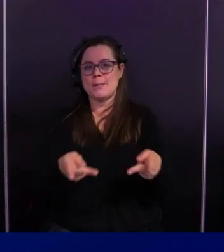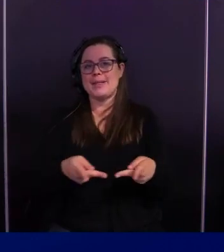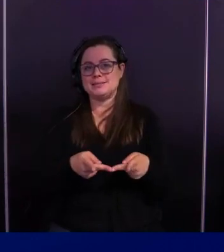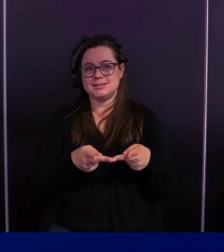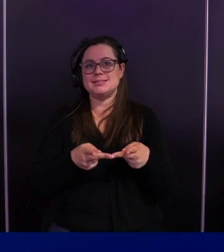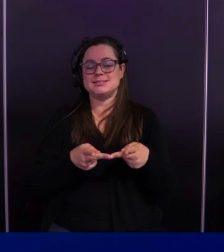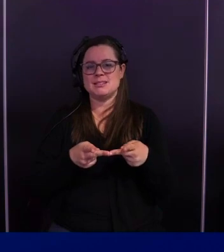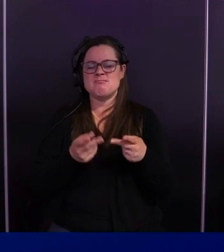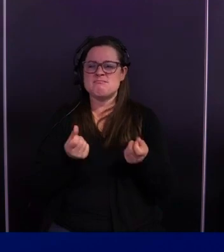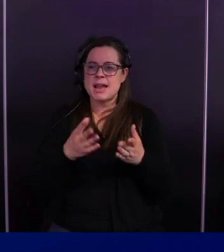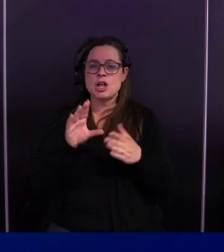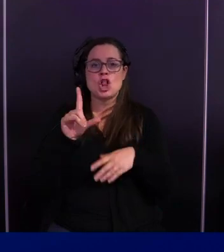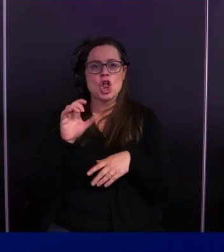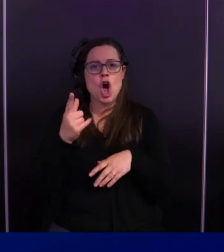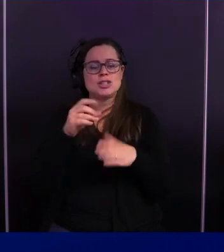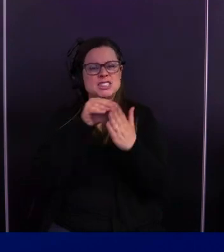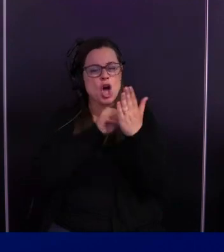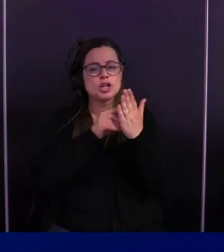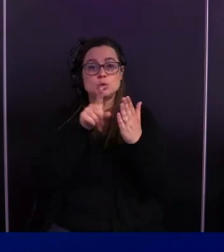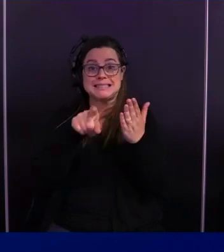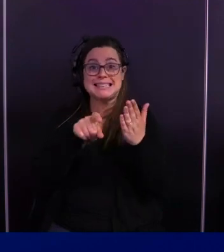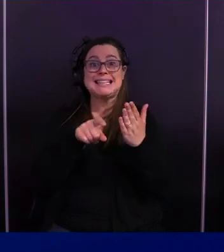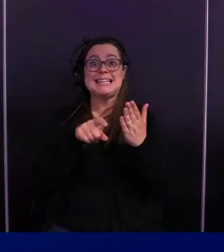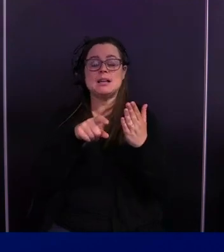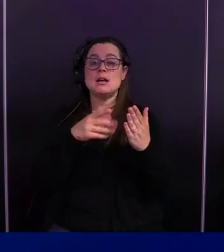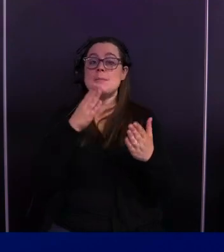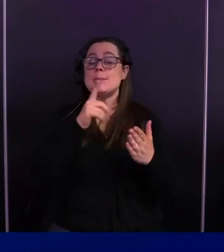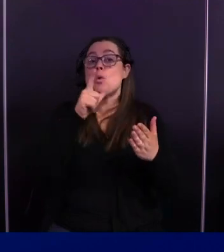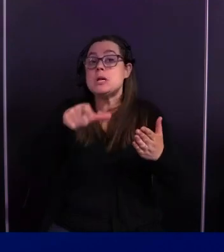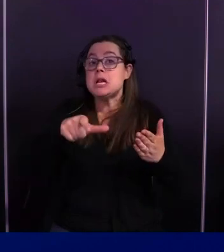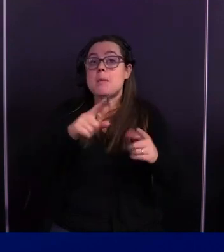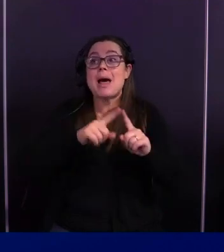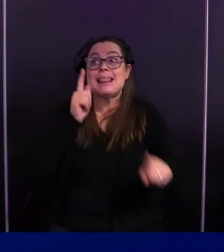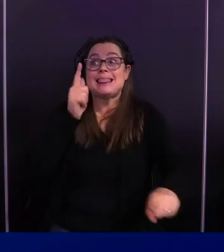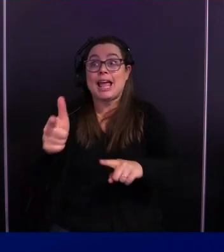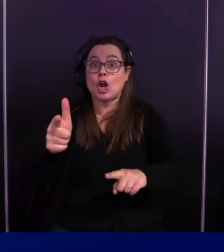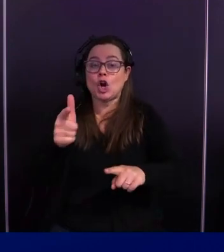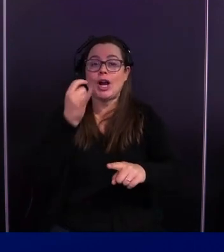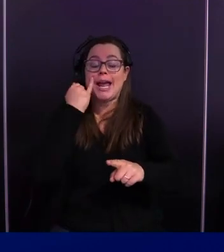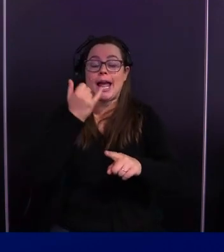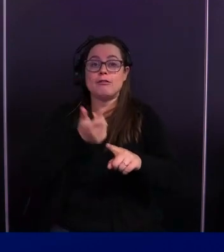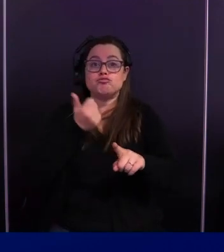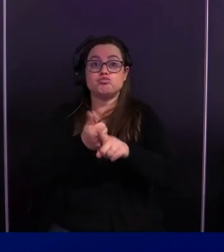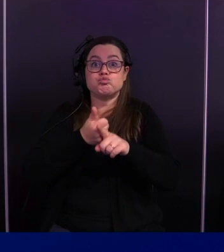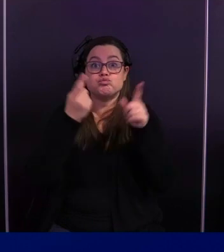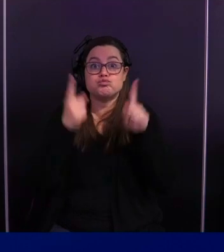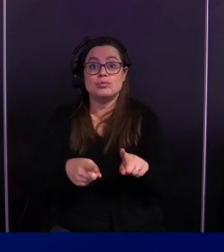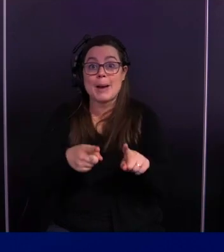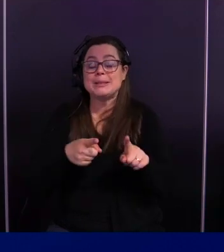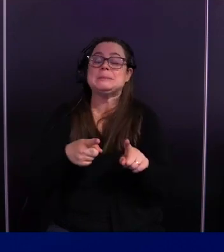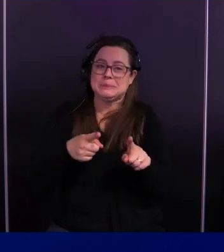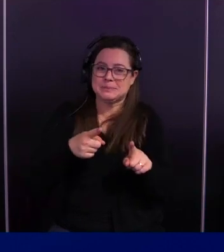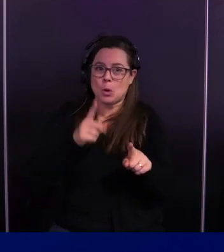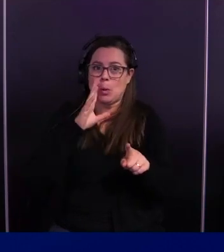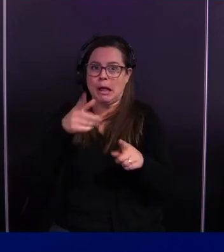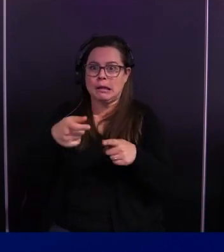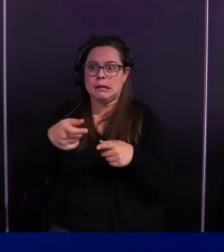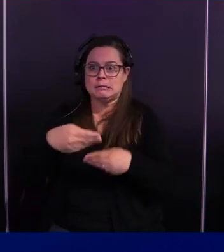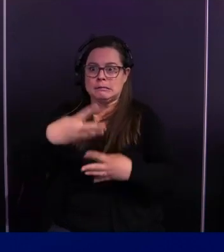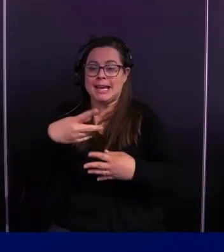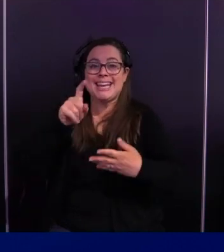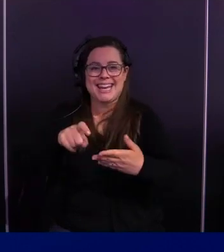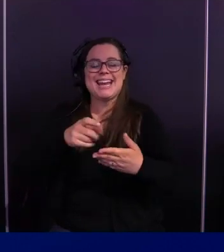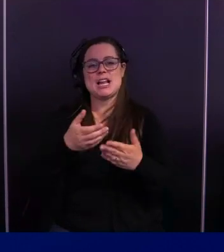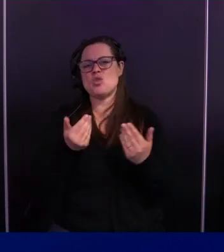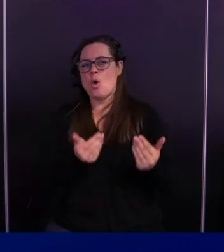bunch of logs you may need. You may not need them, but down the track, if there's an incident, you may need them, and it'll get them enabled. I just